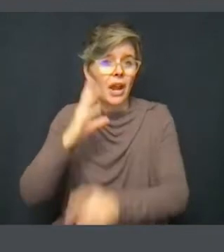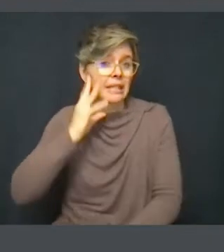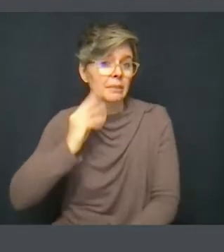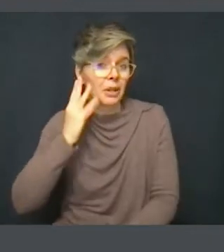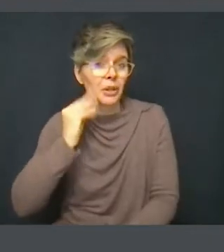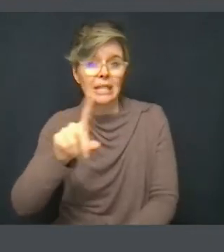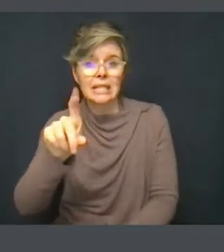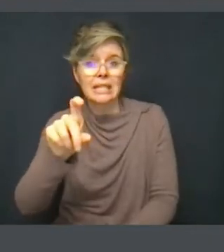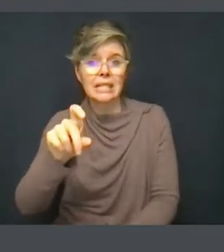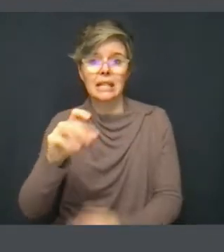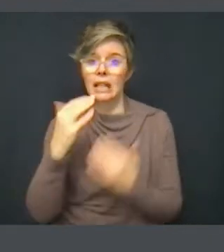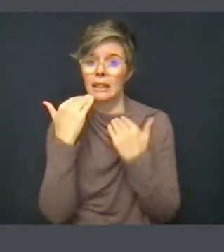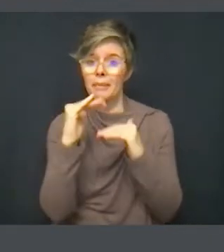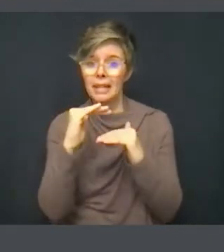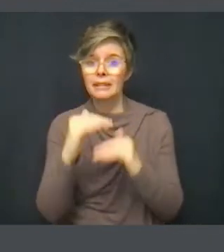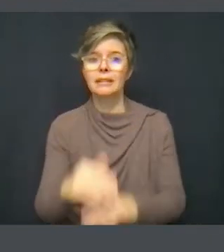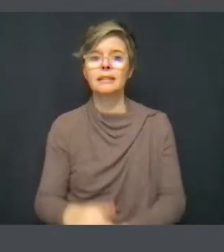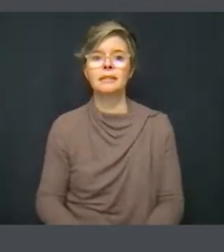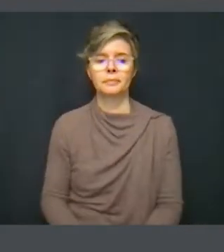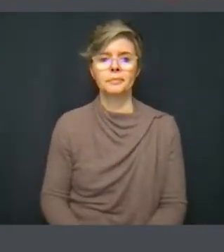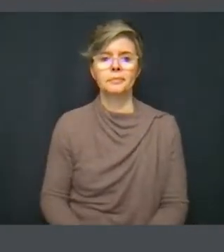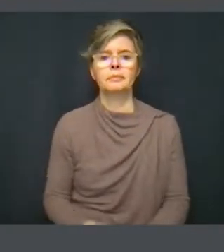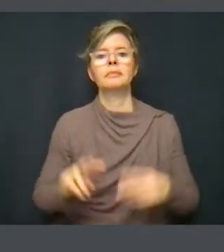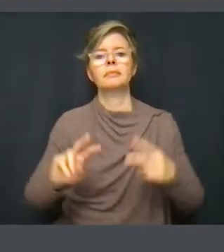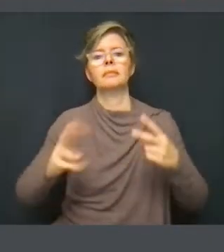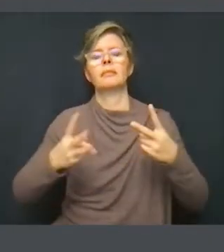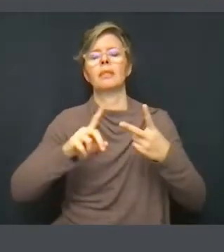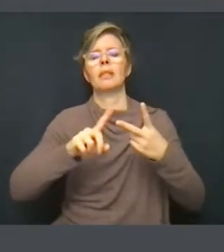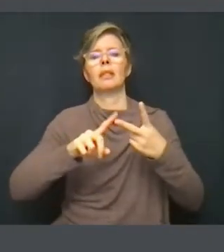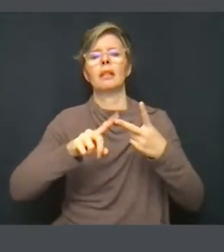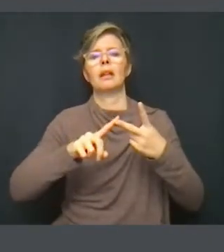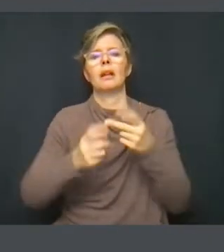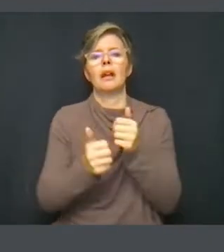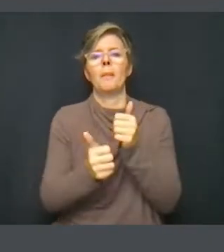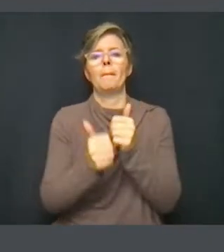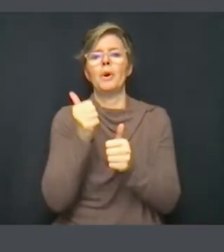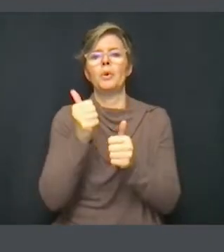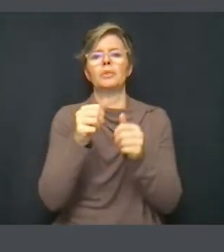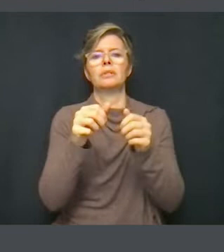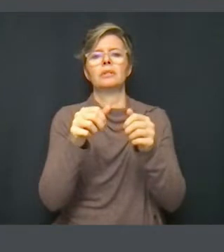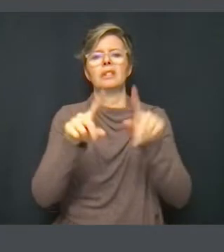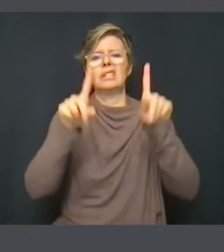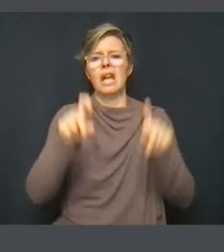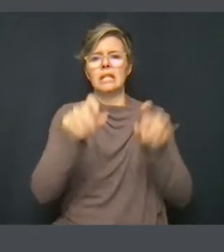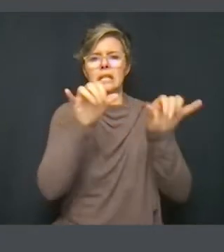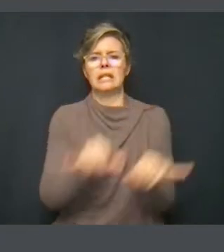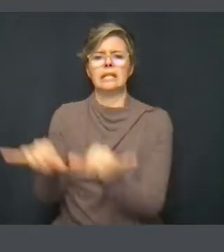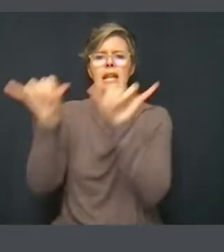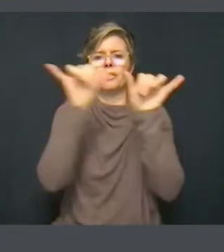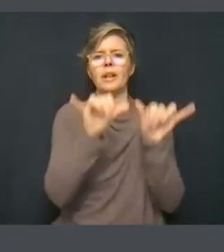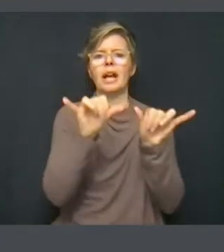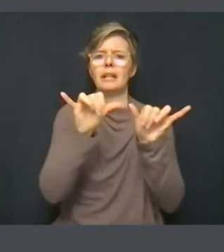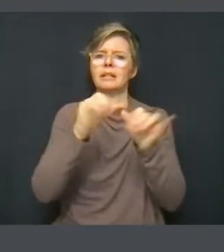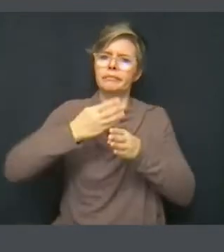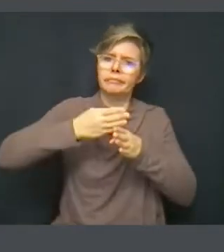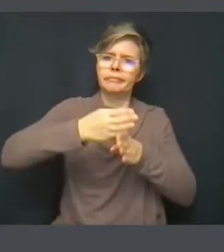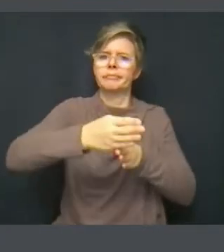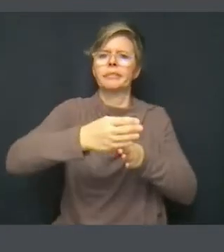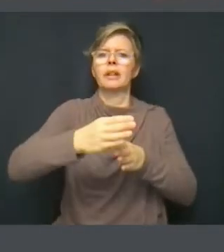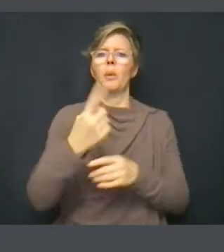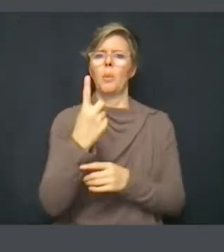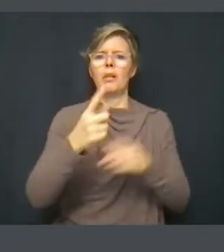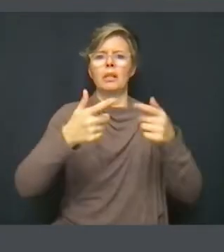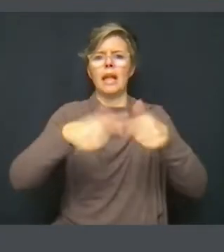Again, the majority of standardized norm reference tests have norms that are based on monolingual English-speaking kids. And yes, there are a few that